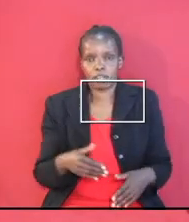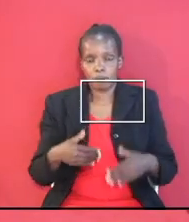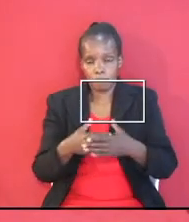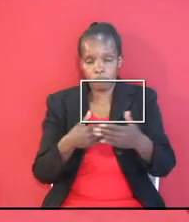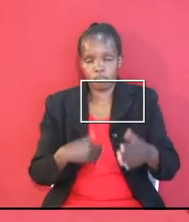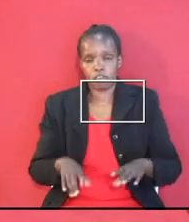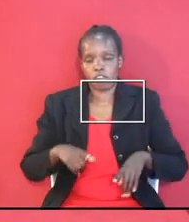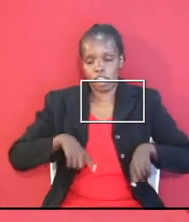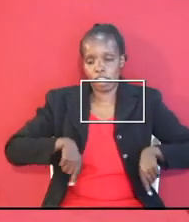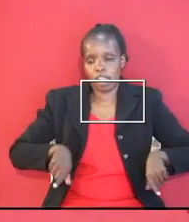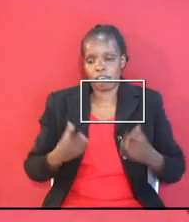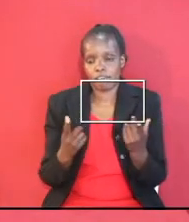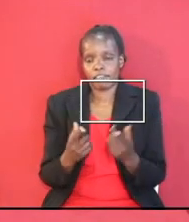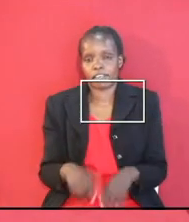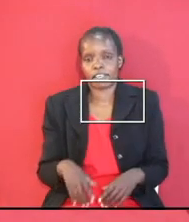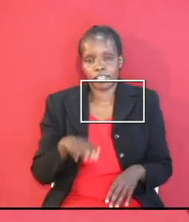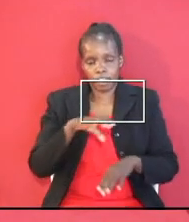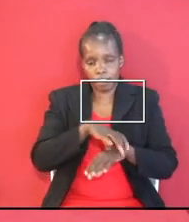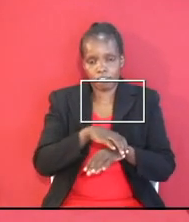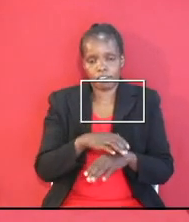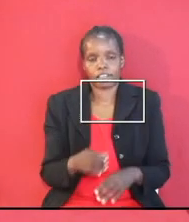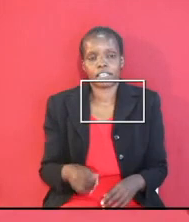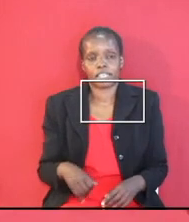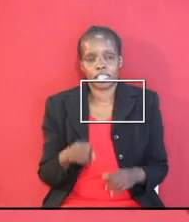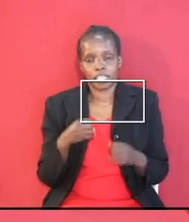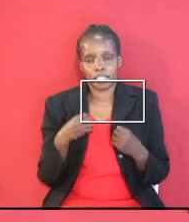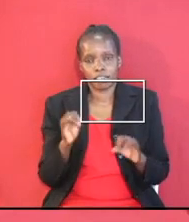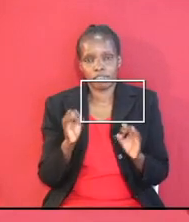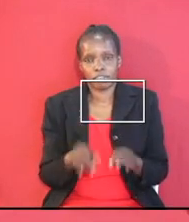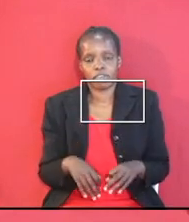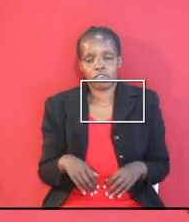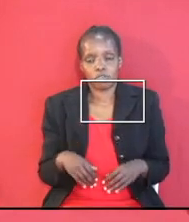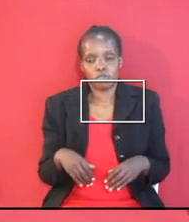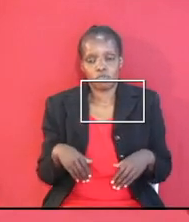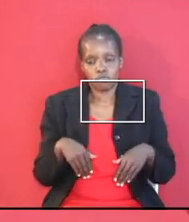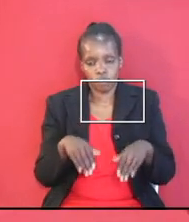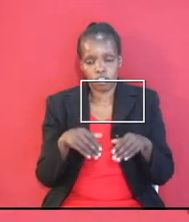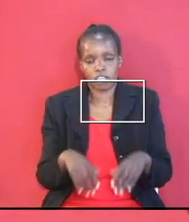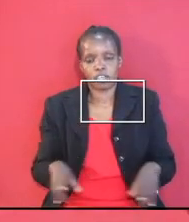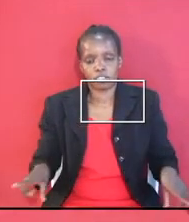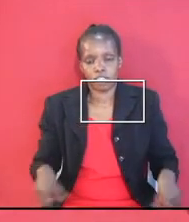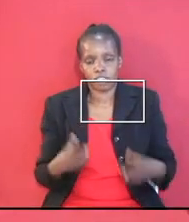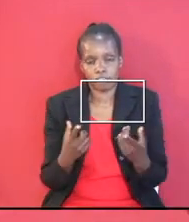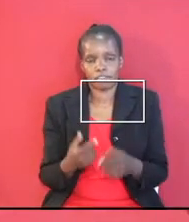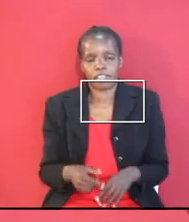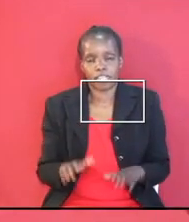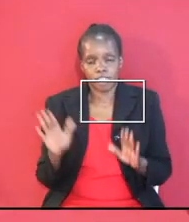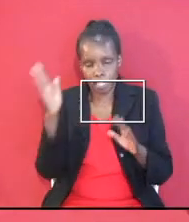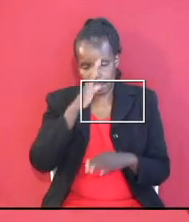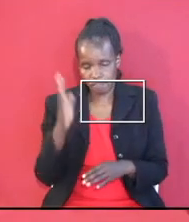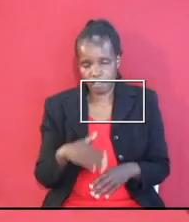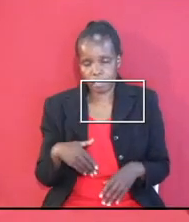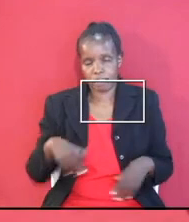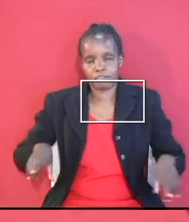leaving earth, right? So if you do not have instruction on how to survive, you will never leave earth. True or